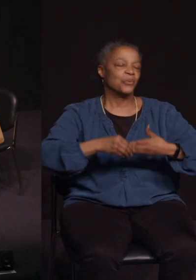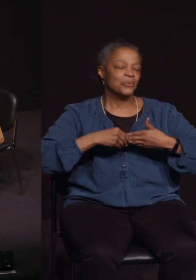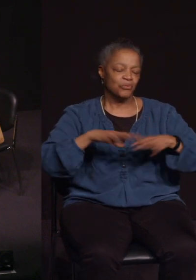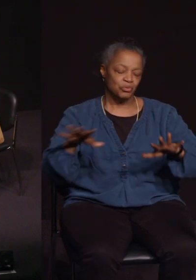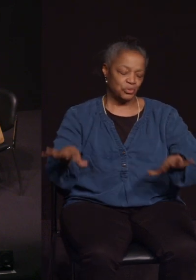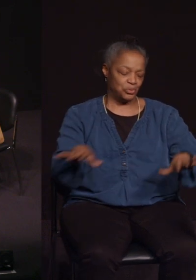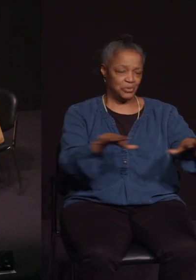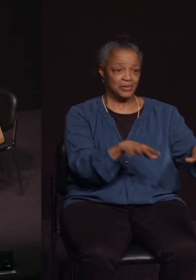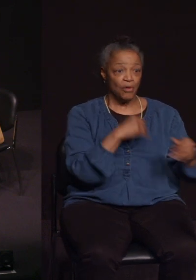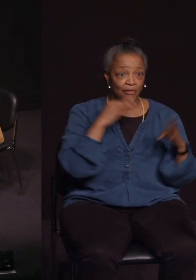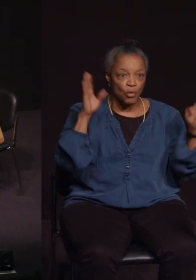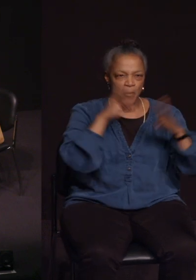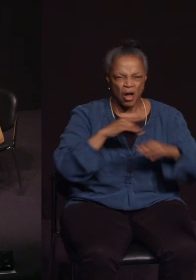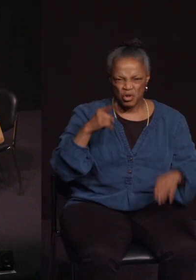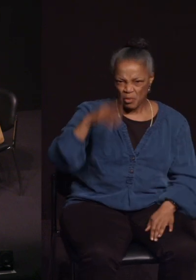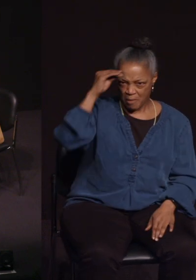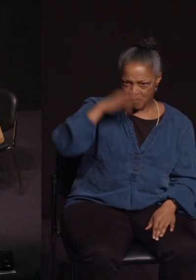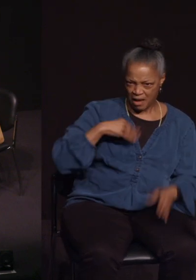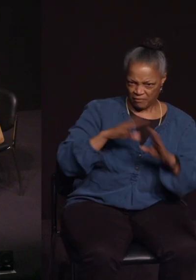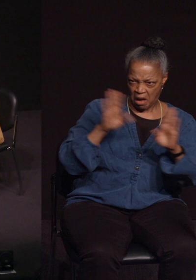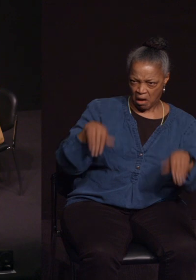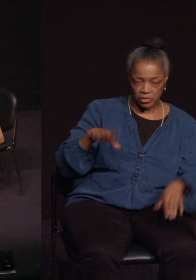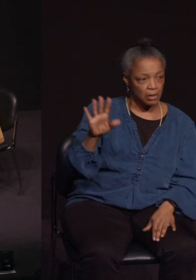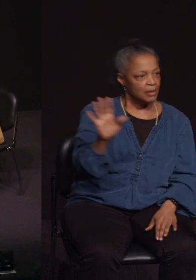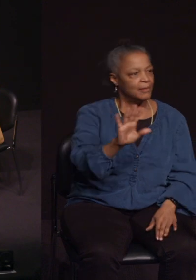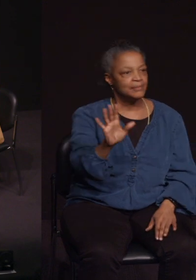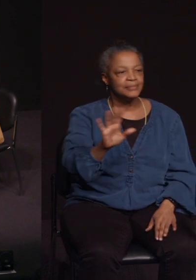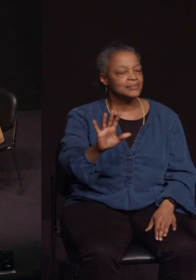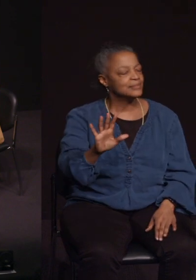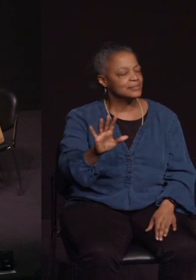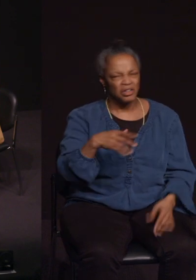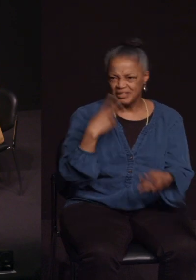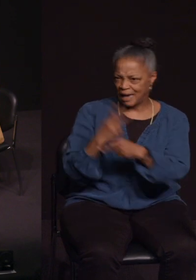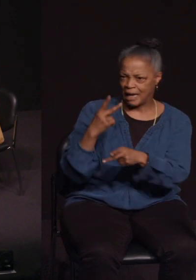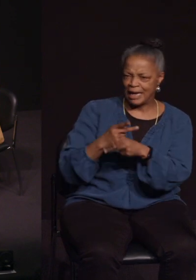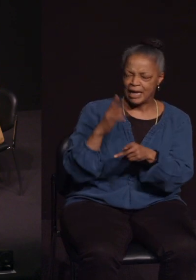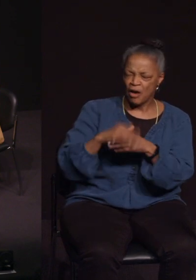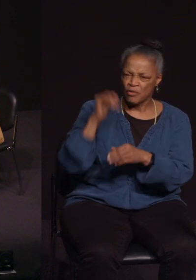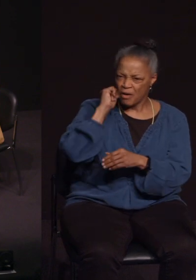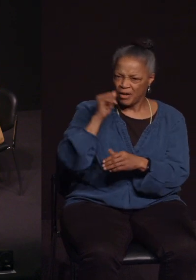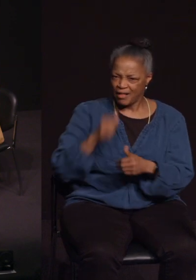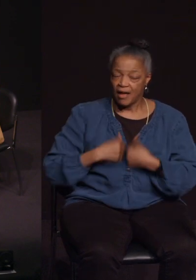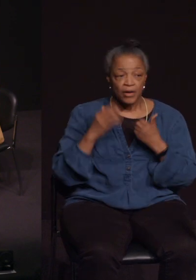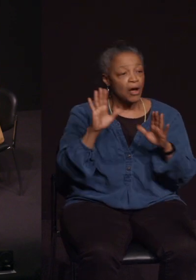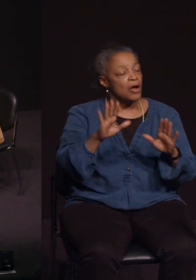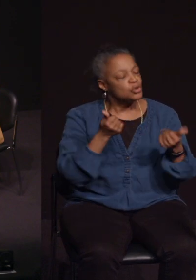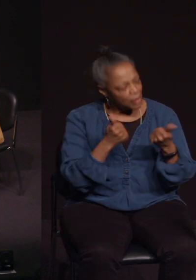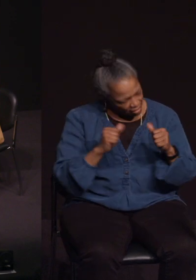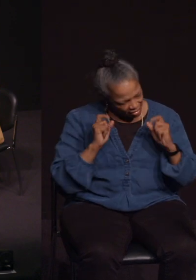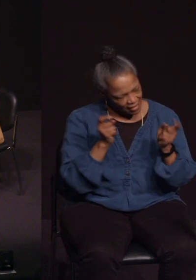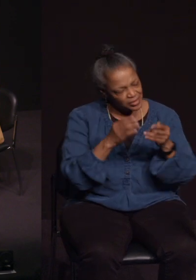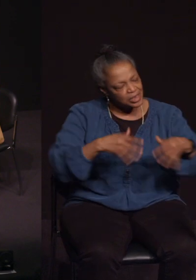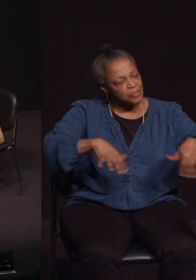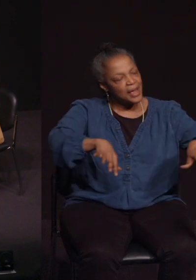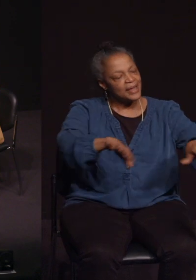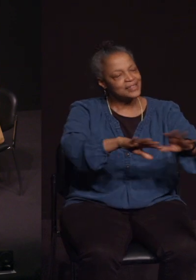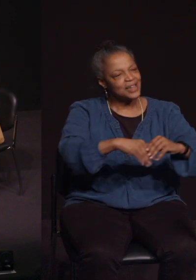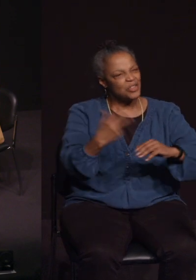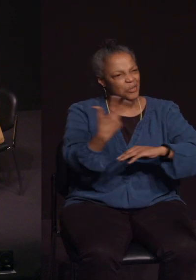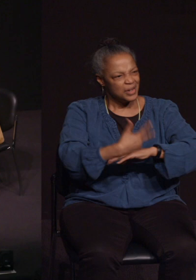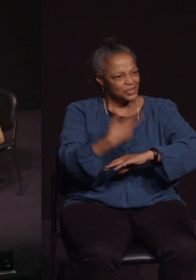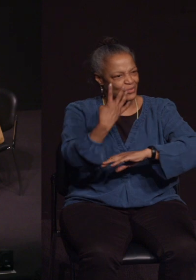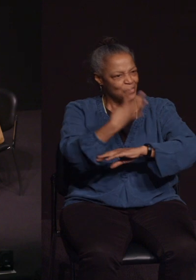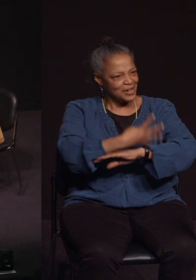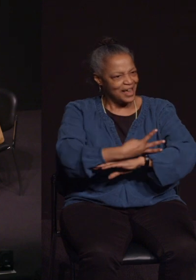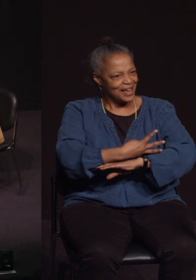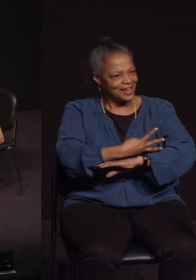about being the man of the house or, you know, taking care of their everyday things. So we try to just give them 3 or 4 days